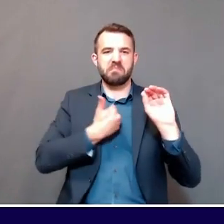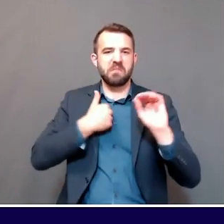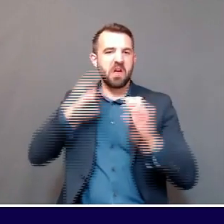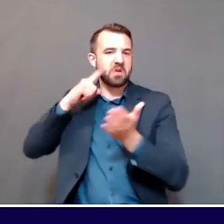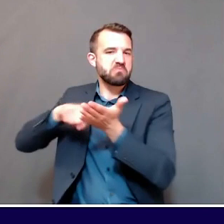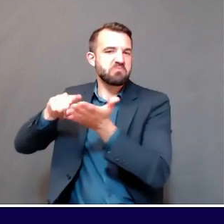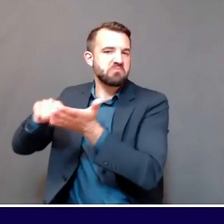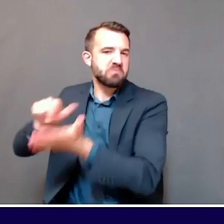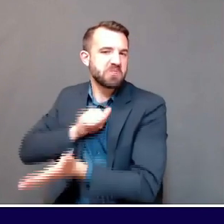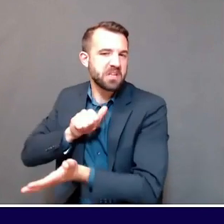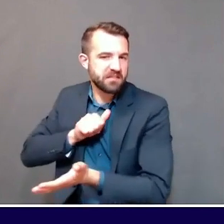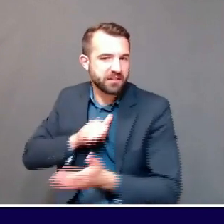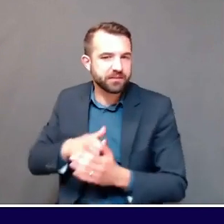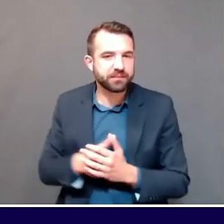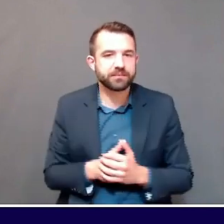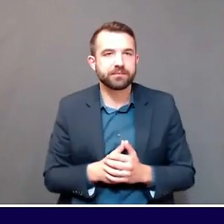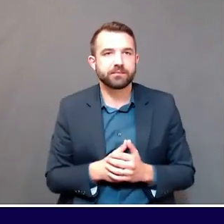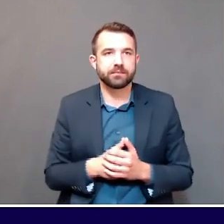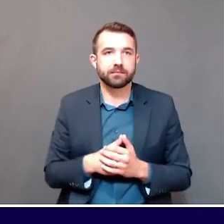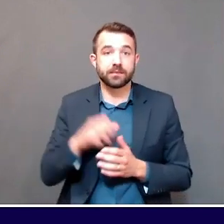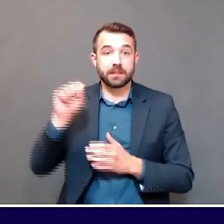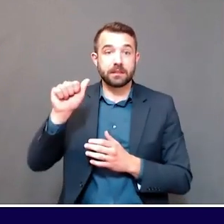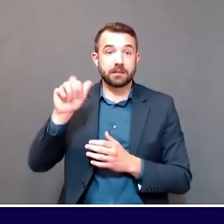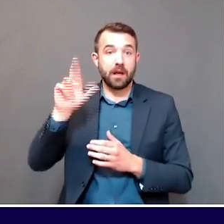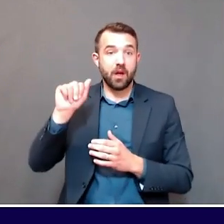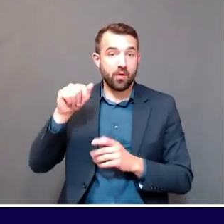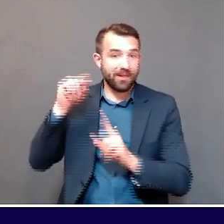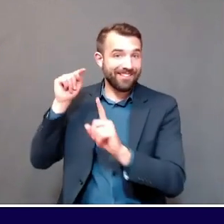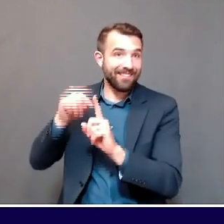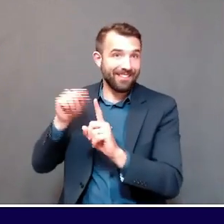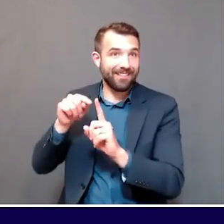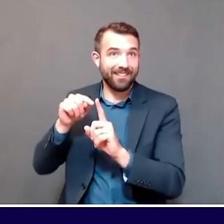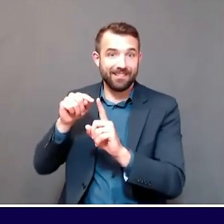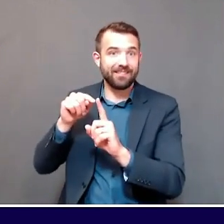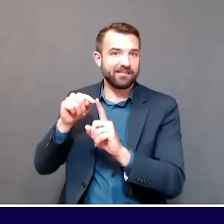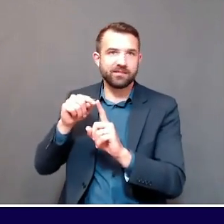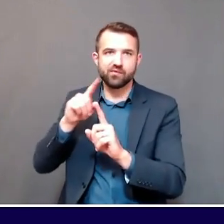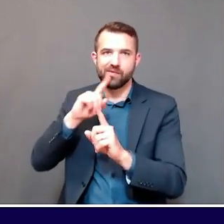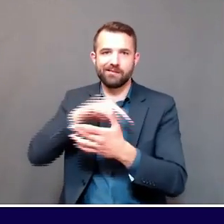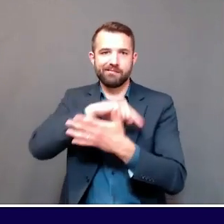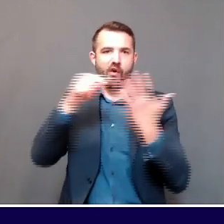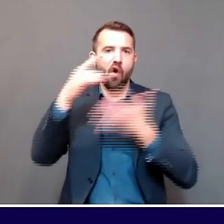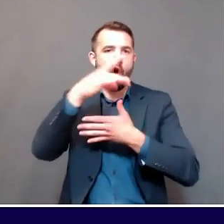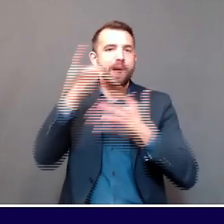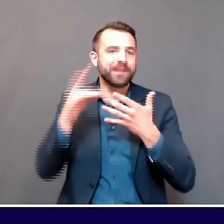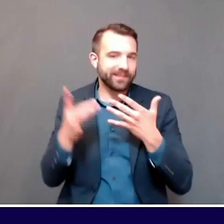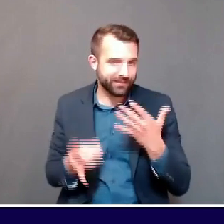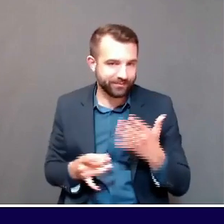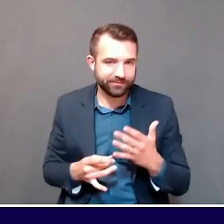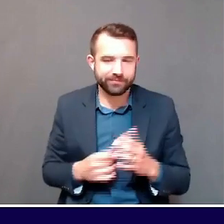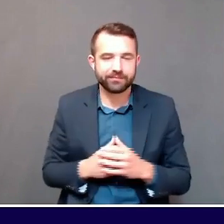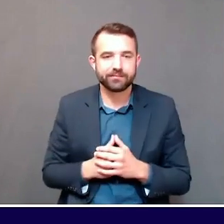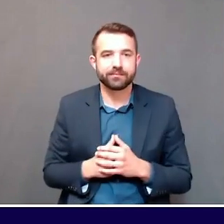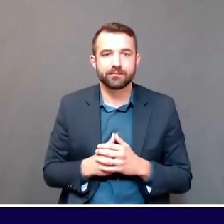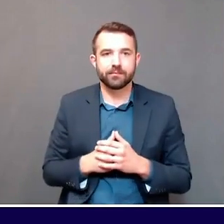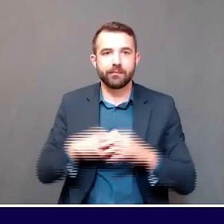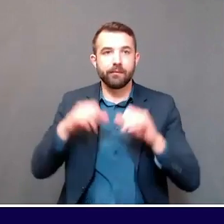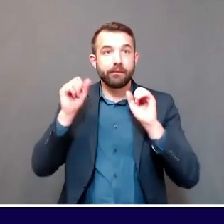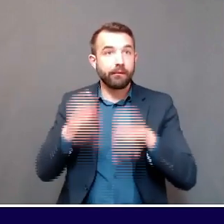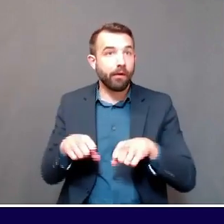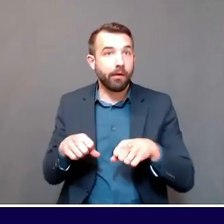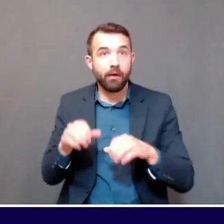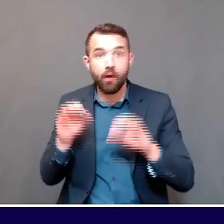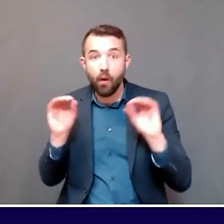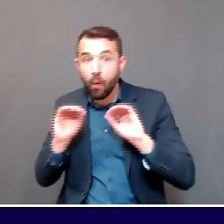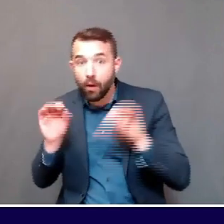accommodate whatever means of communication is necessary. It doesn't require a cell phone. It can work by a landline, et cetera. So